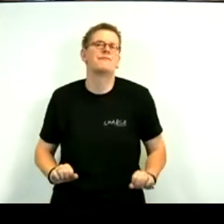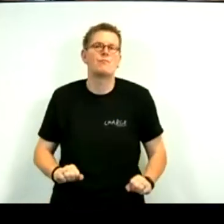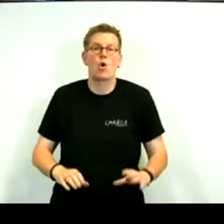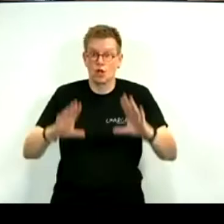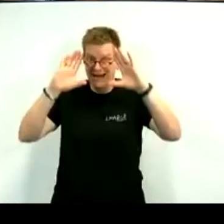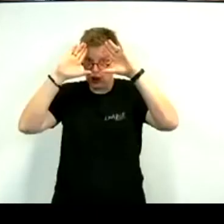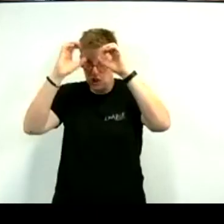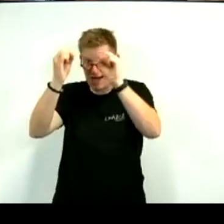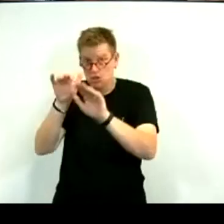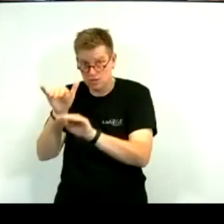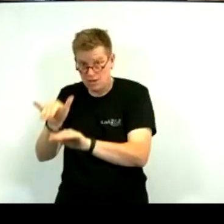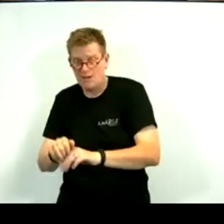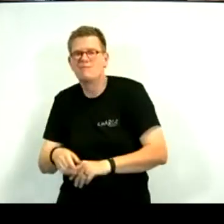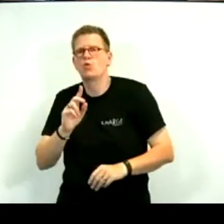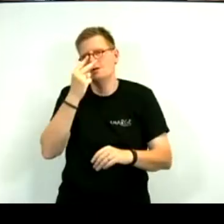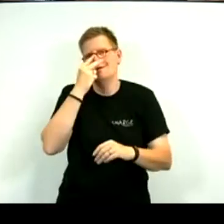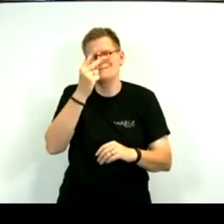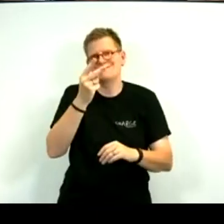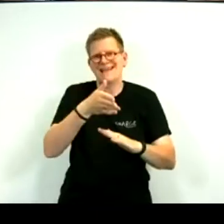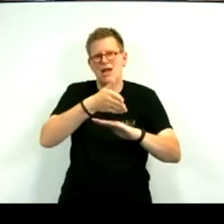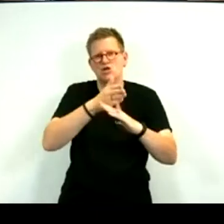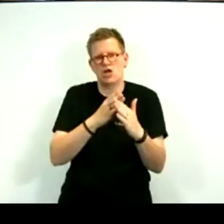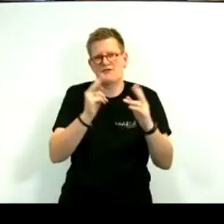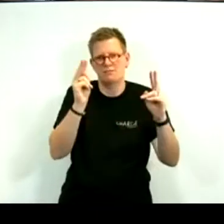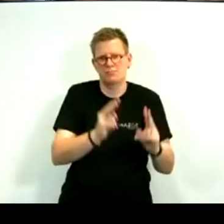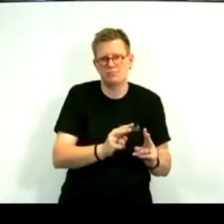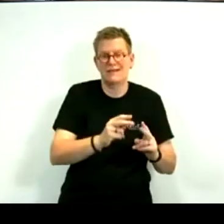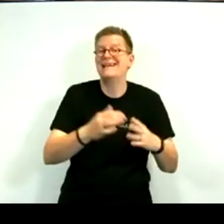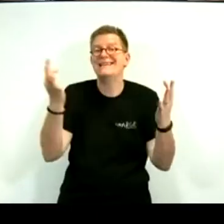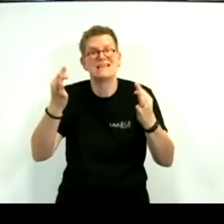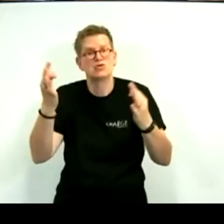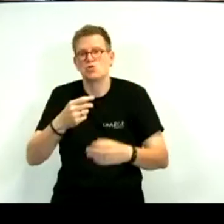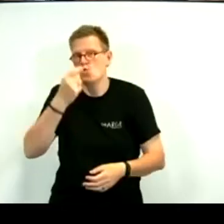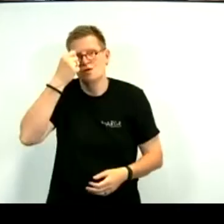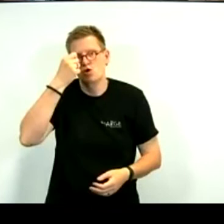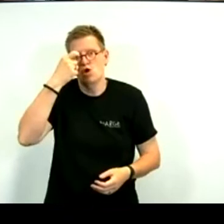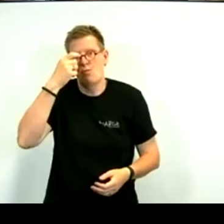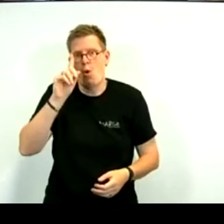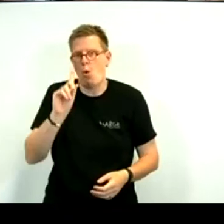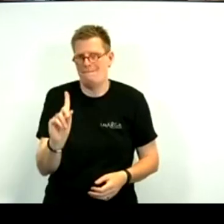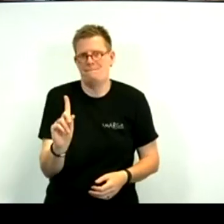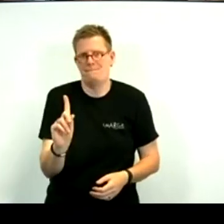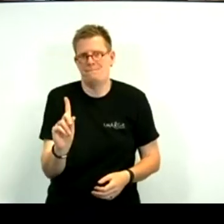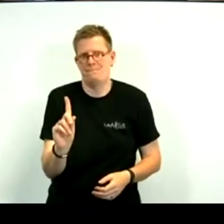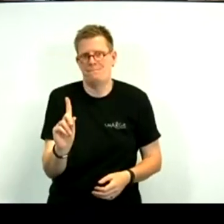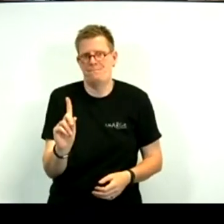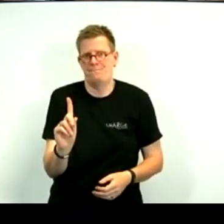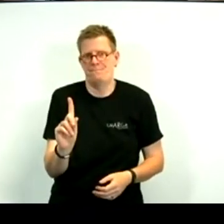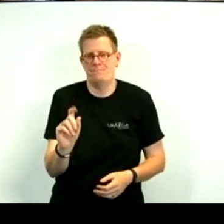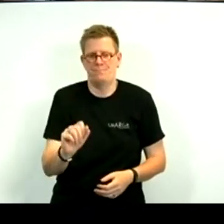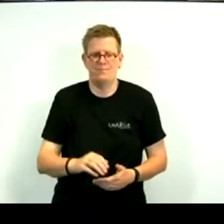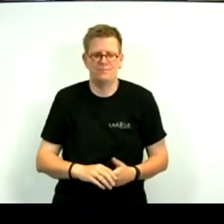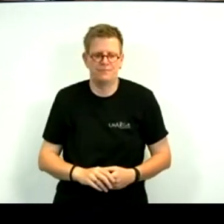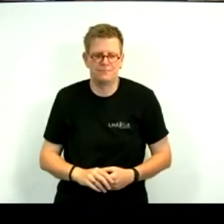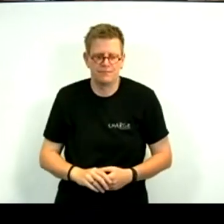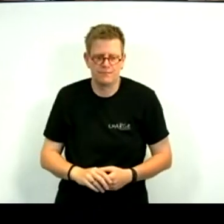acuity. Nothing to do with collarbomas at the back of the eye. And if you think there's a problem, you need